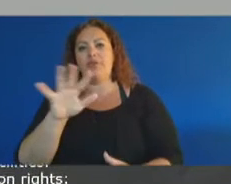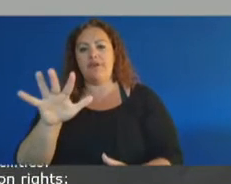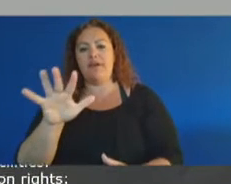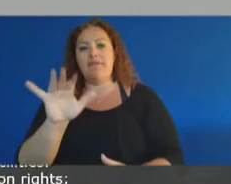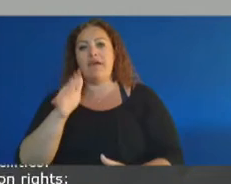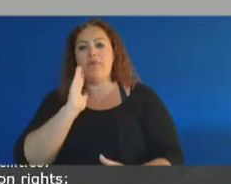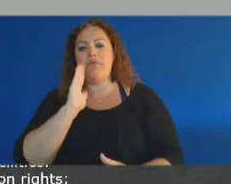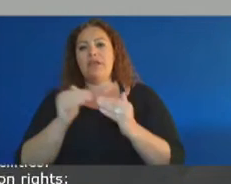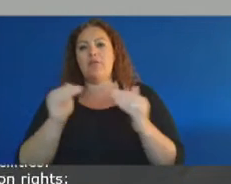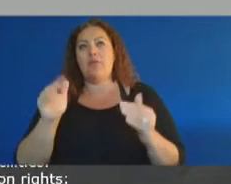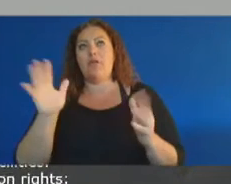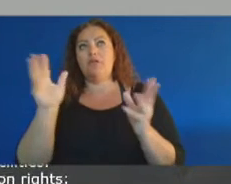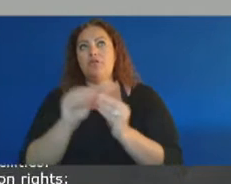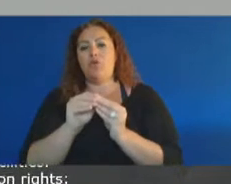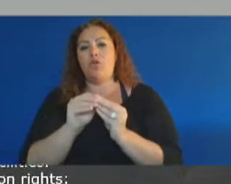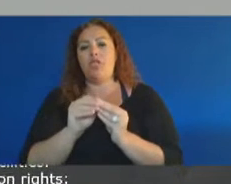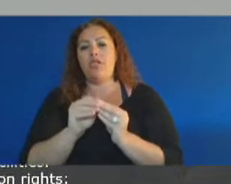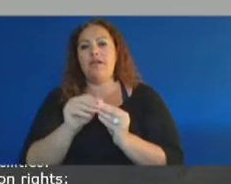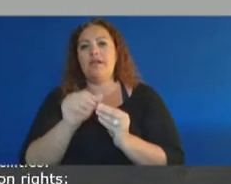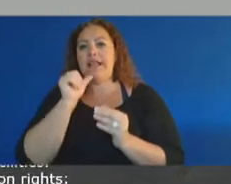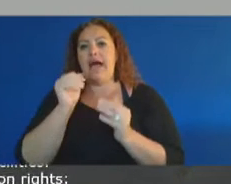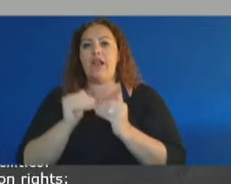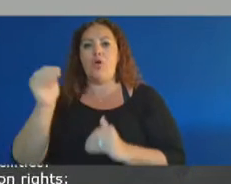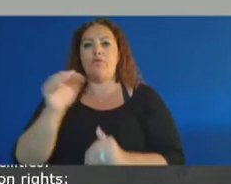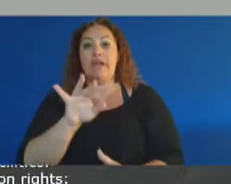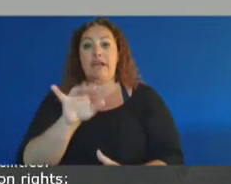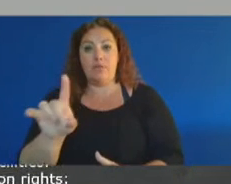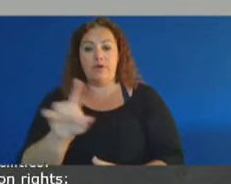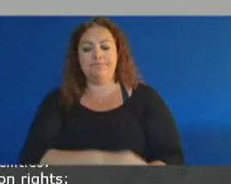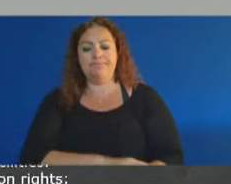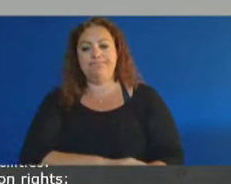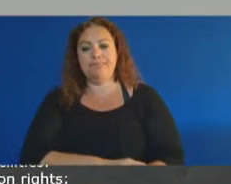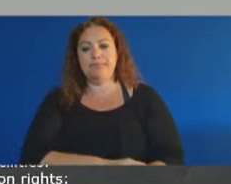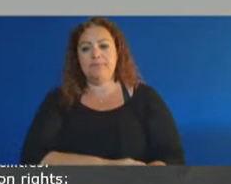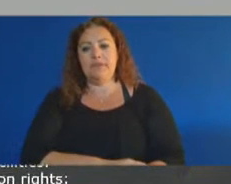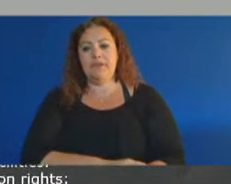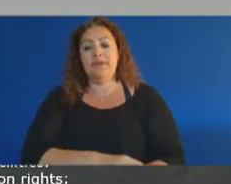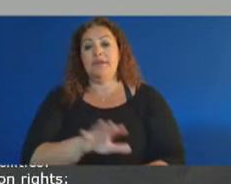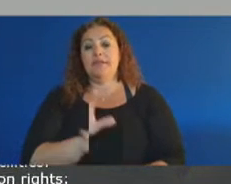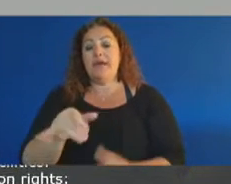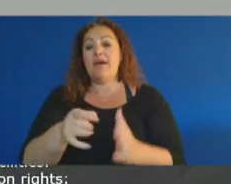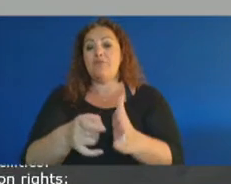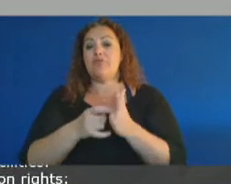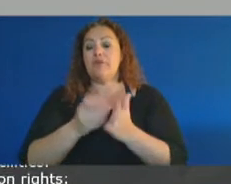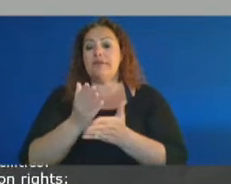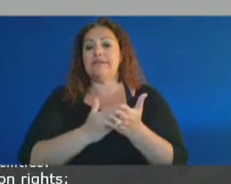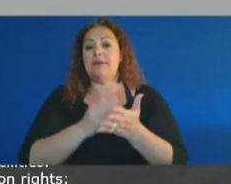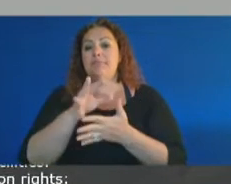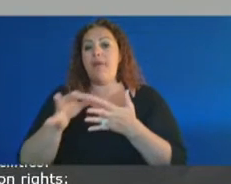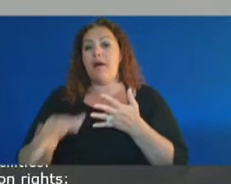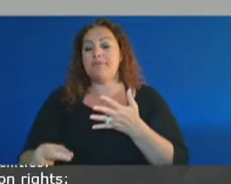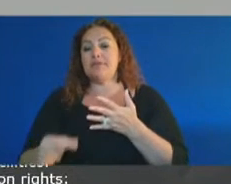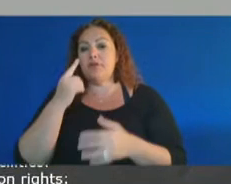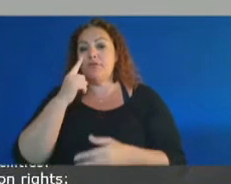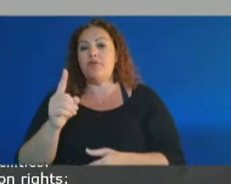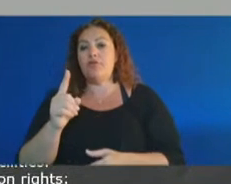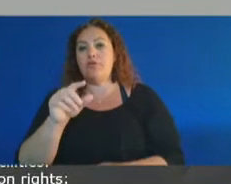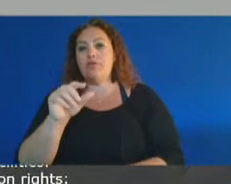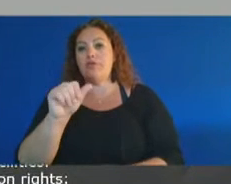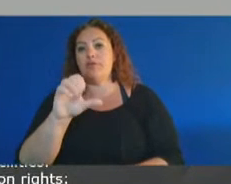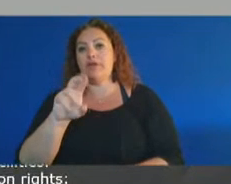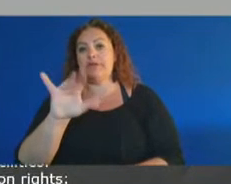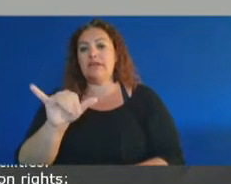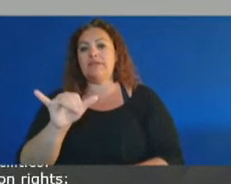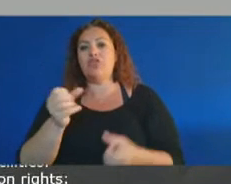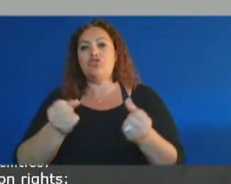to a total of uh not exceeding 91 uh does request some optional Provisions for an accessory drive-thru that would be uh